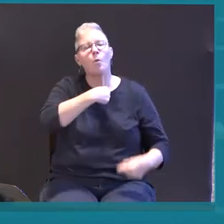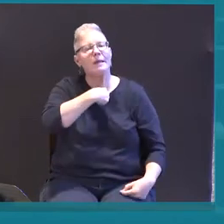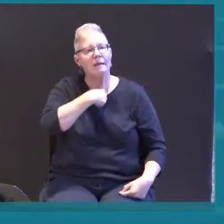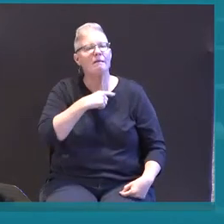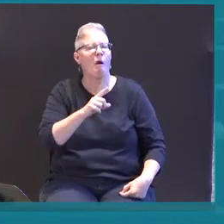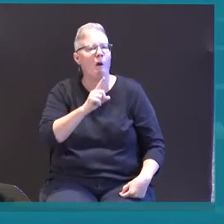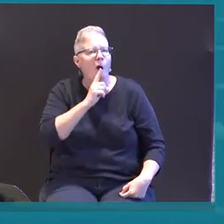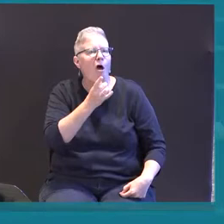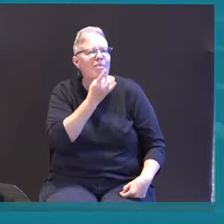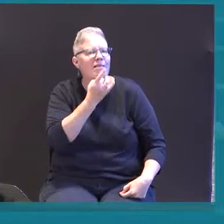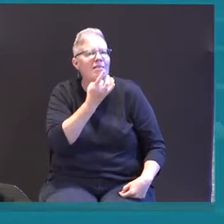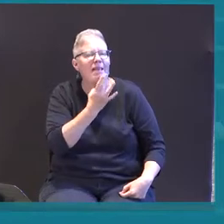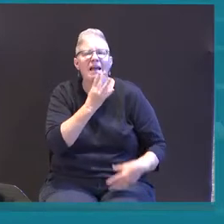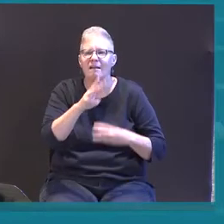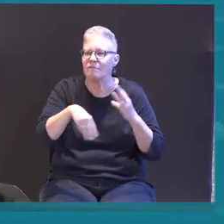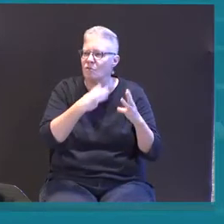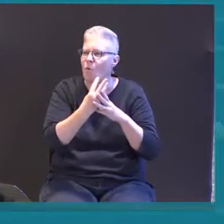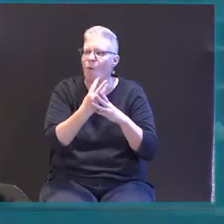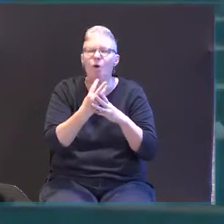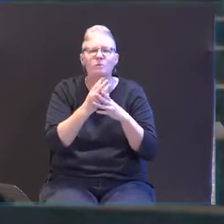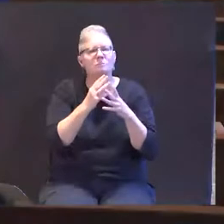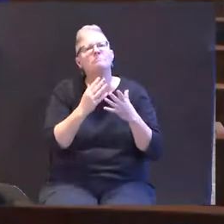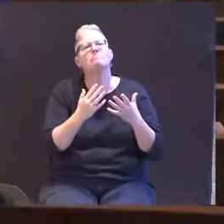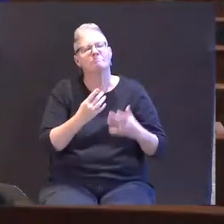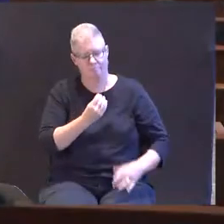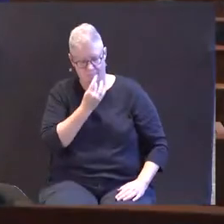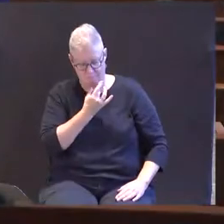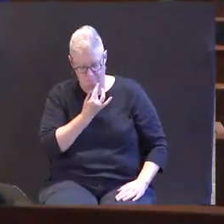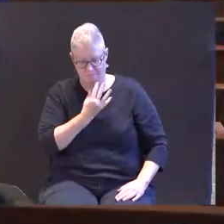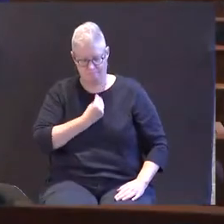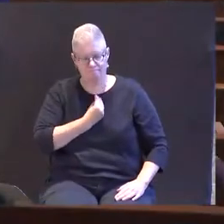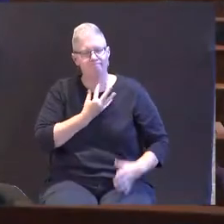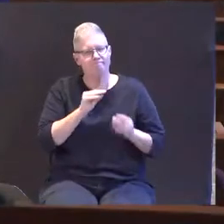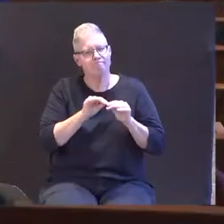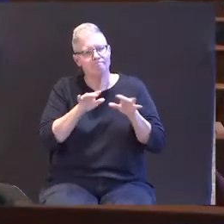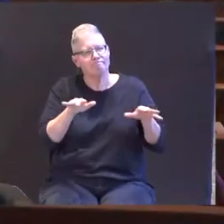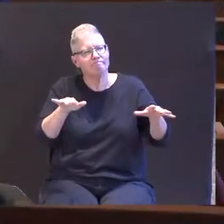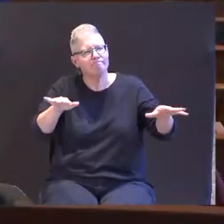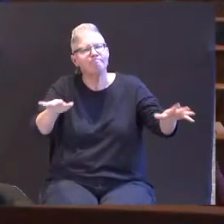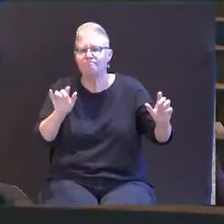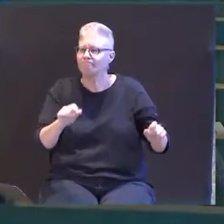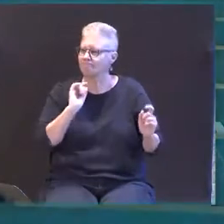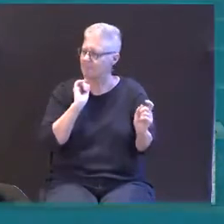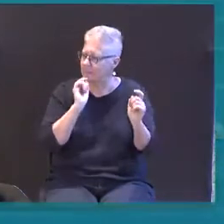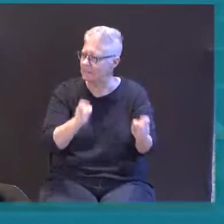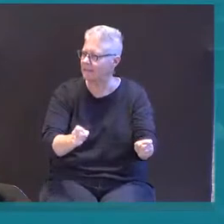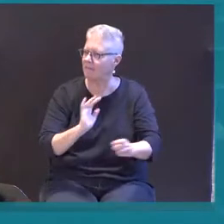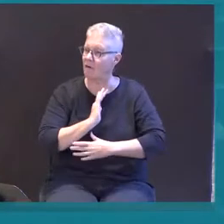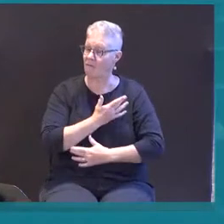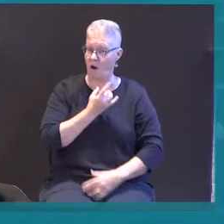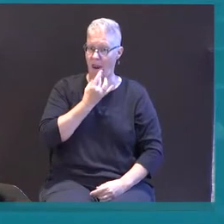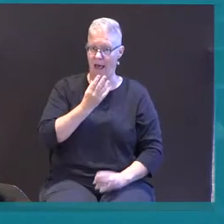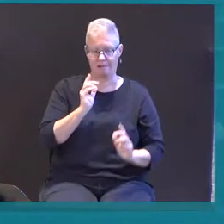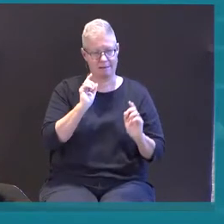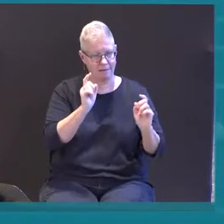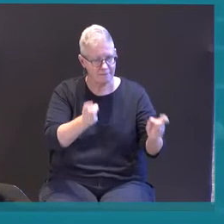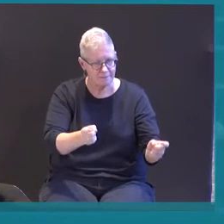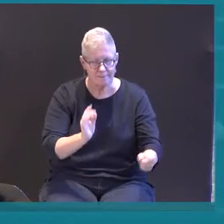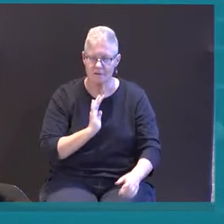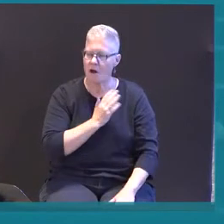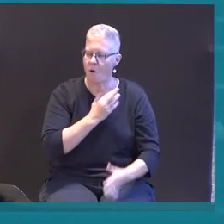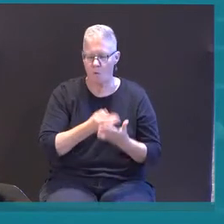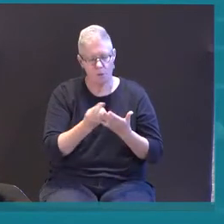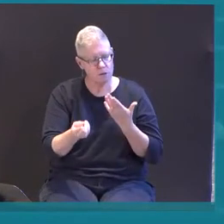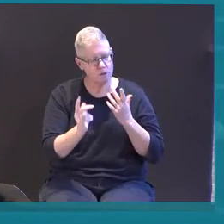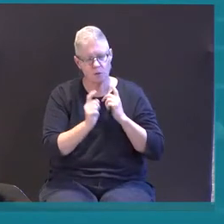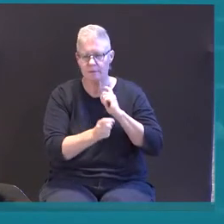opportunity to give of our light, to give of our resources. And for that, we're grateful. So let us affirm together our